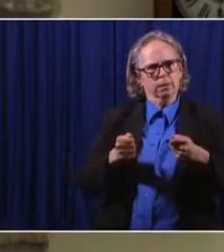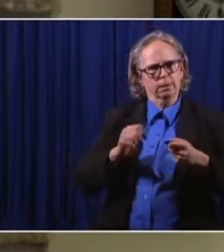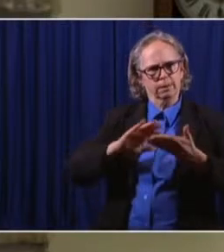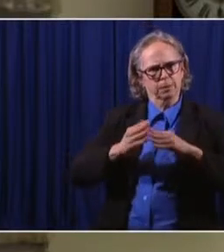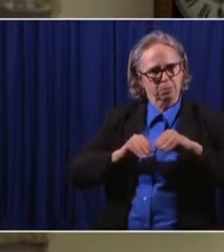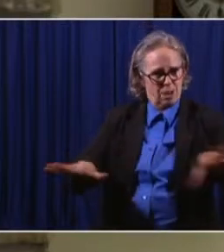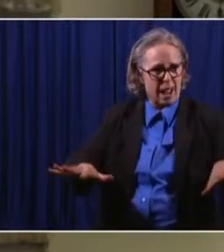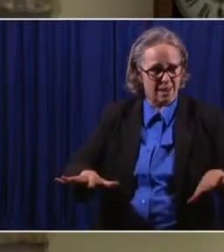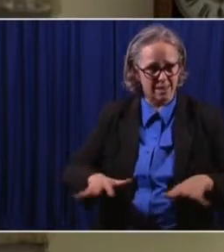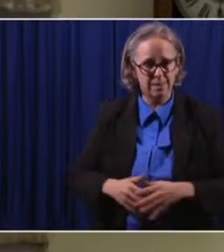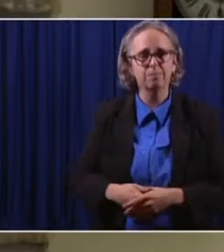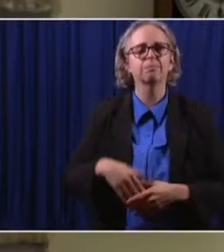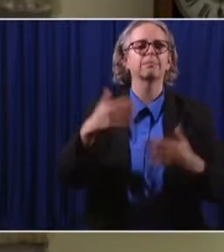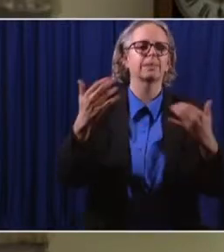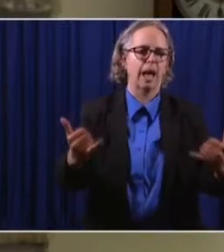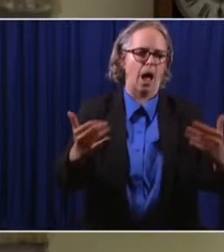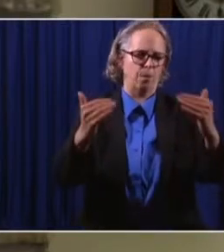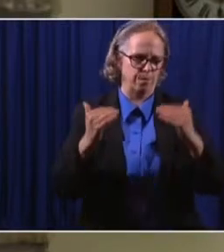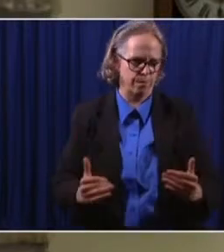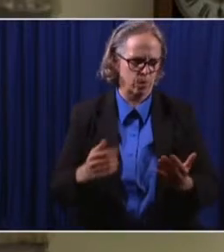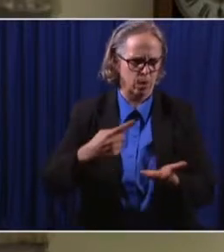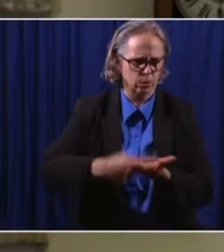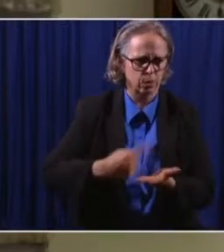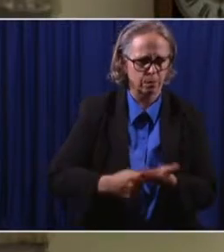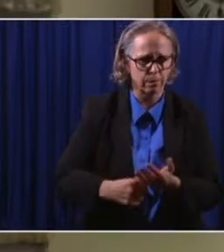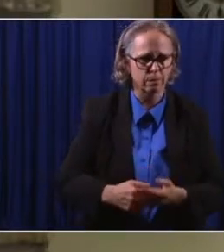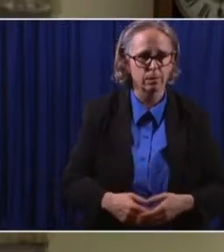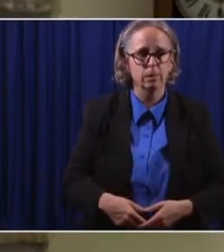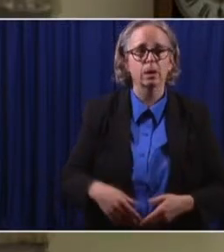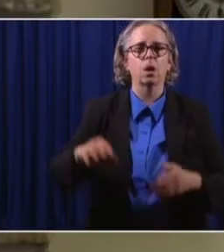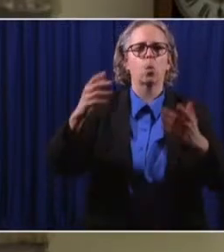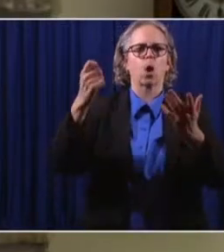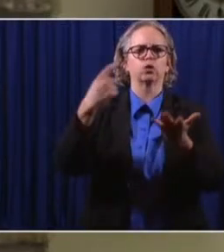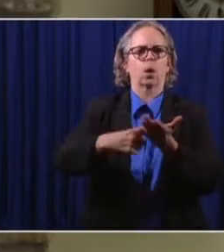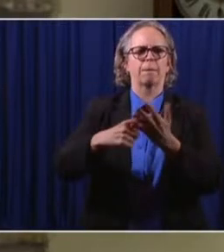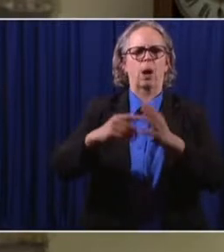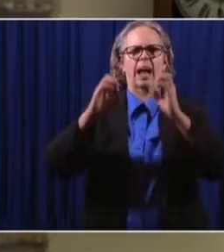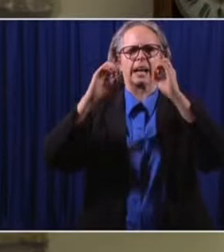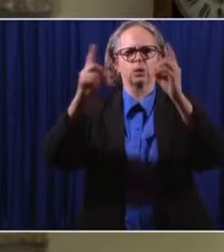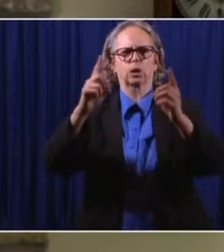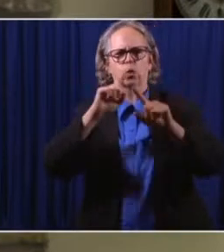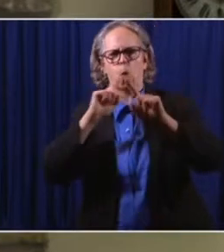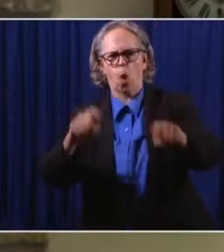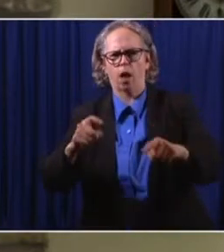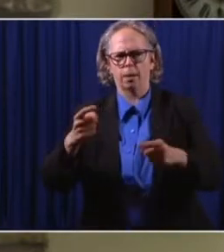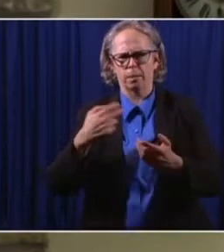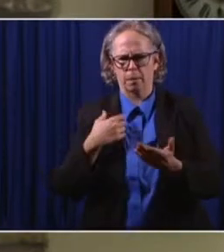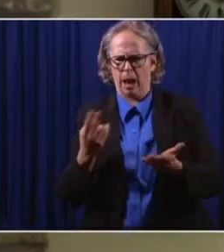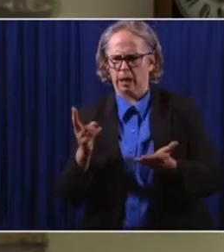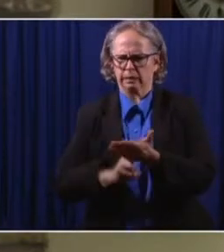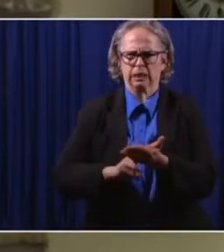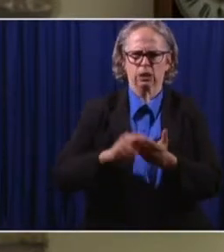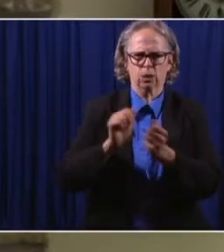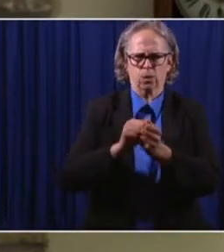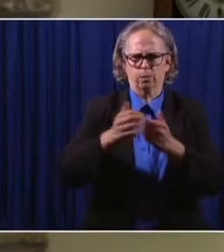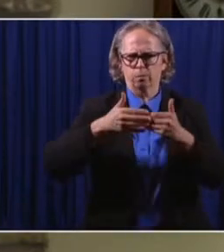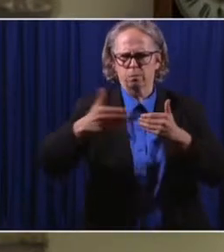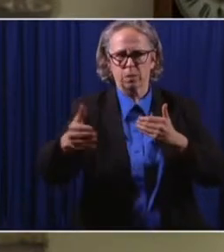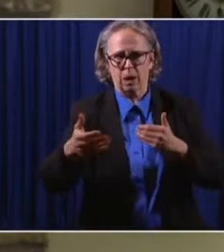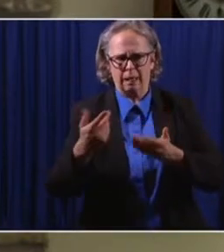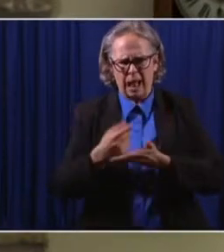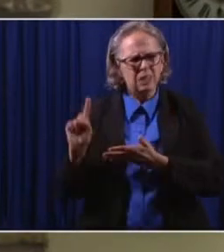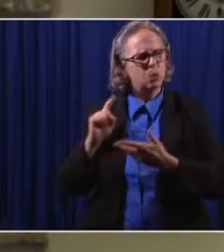education order. The education order will be issued in the next several days. Last week, I talked about issuing the order